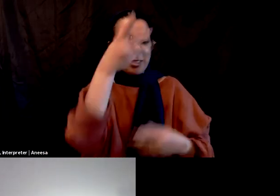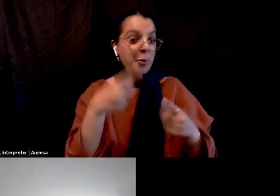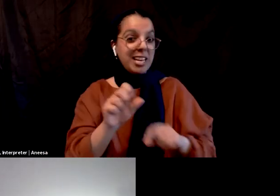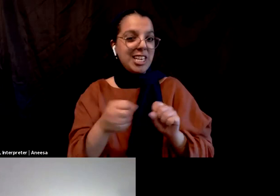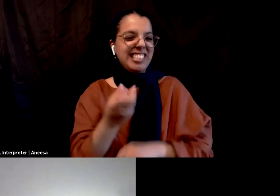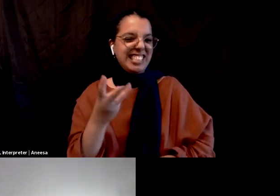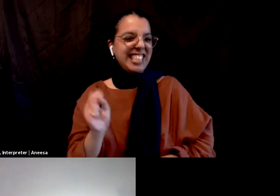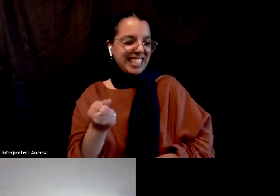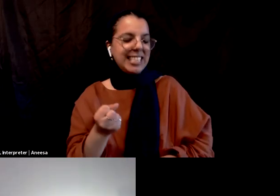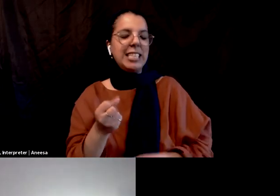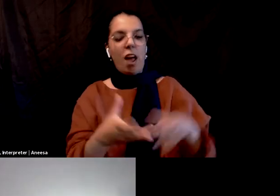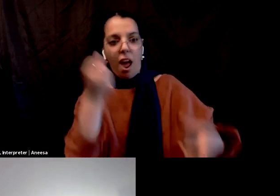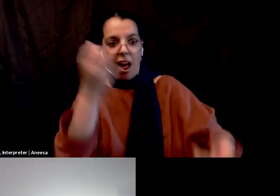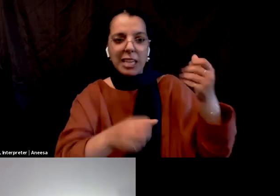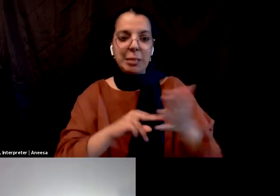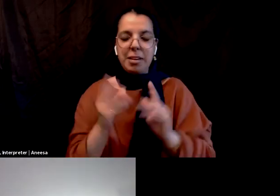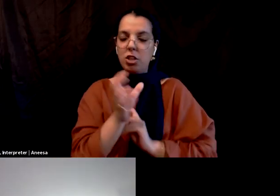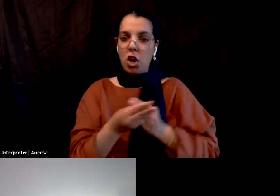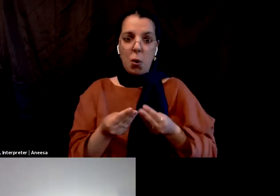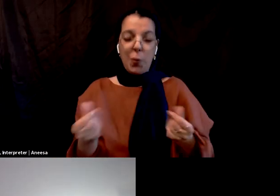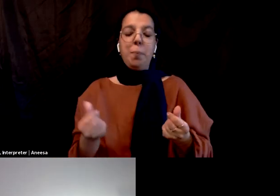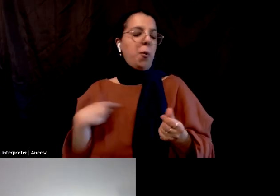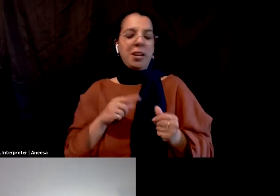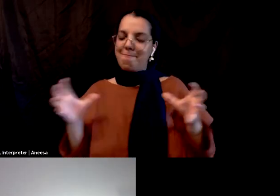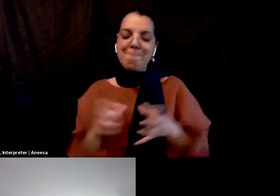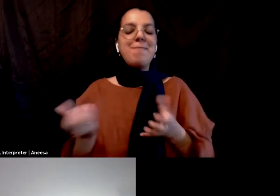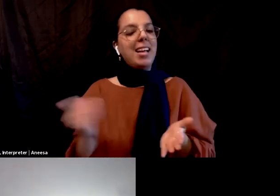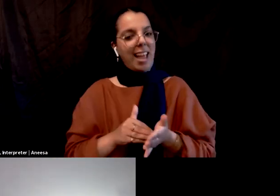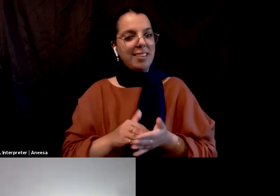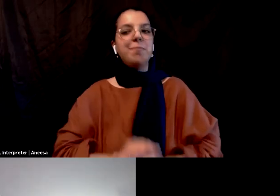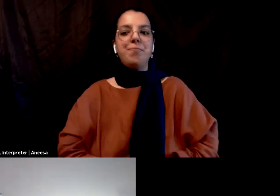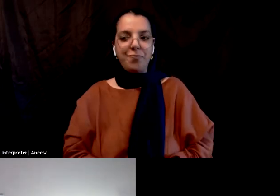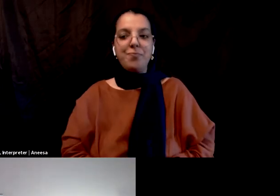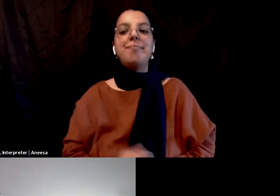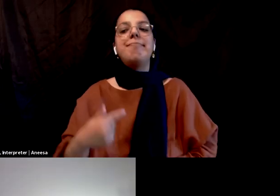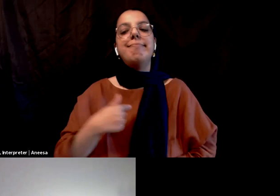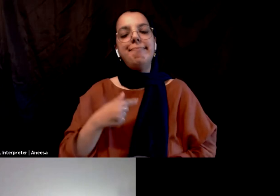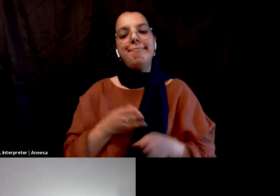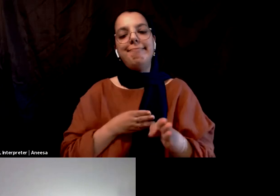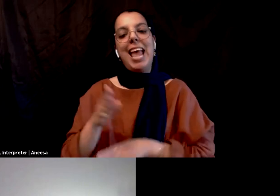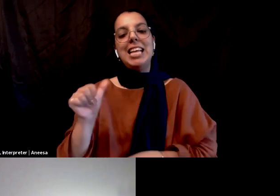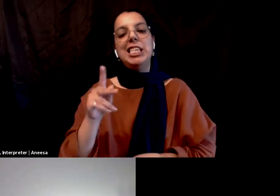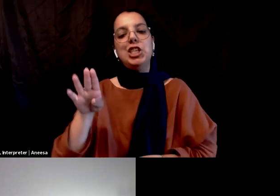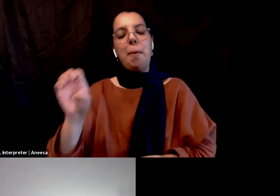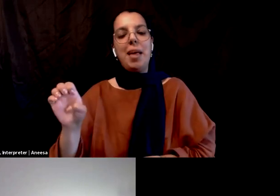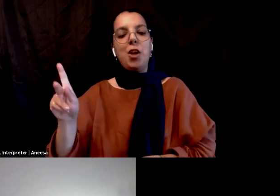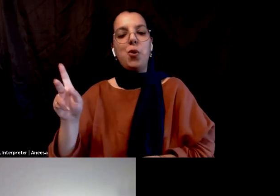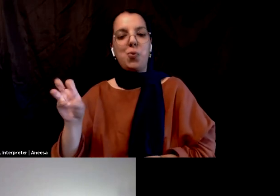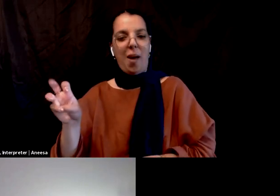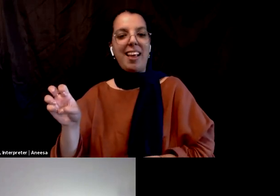I'm Anishinaabe Kwe from Scugog First Nation, and my small but mighty community, as I like to